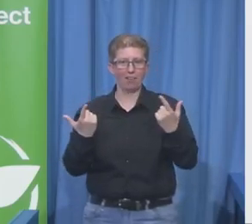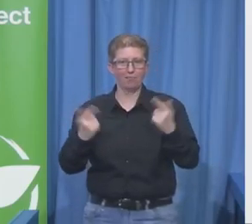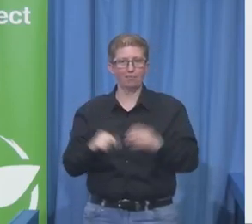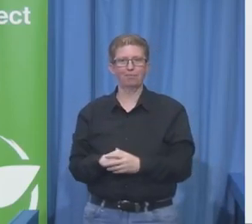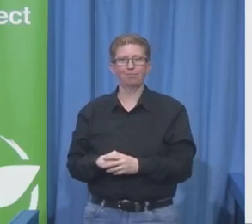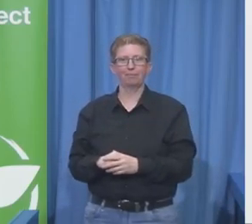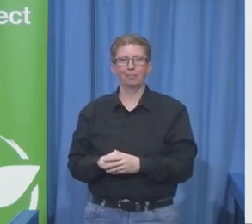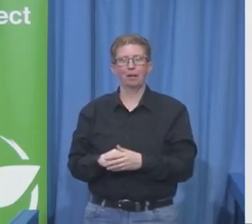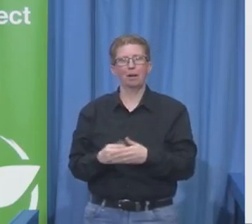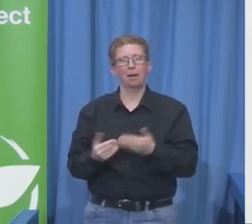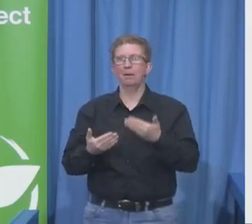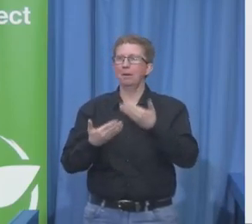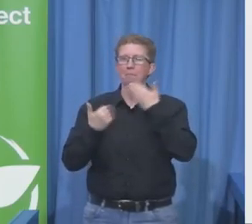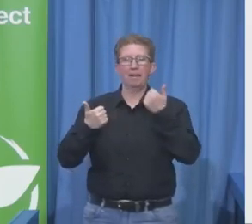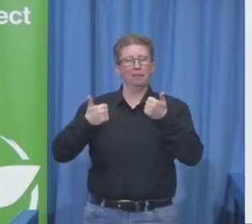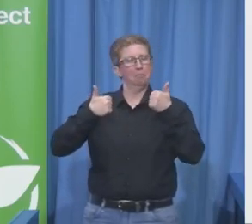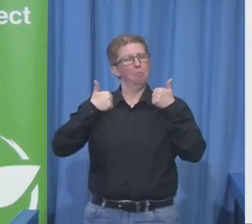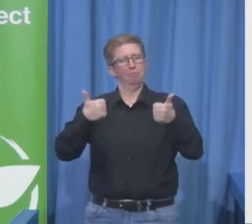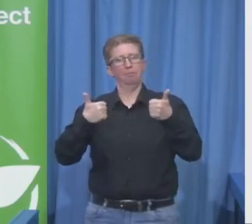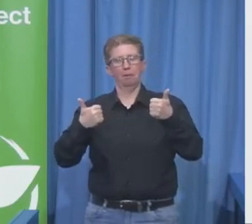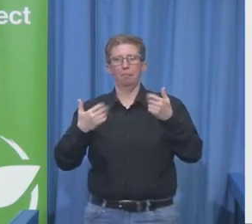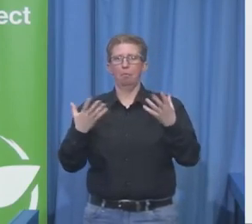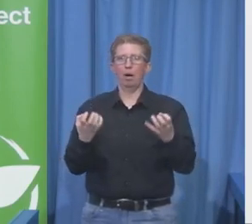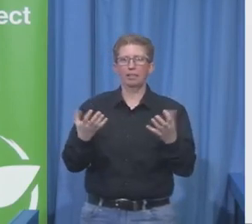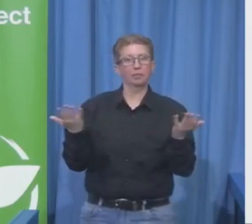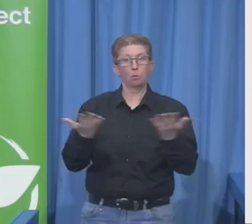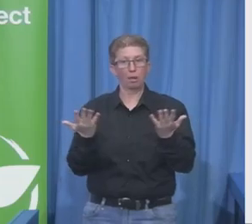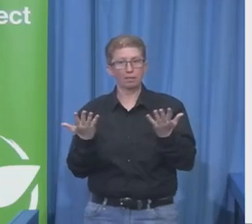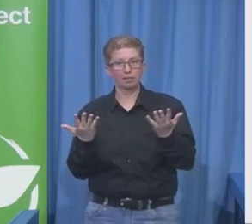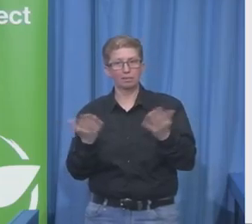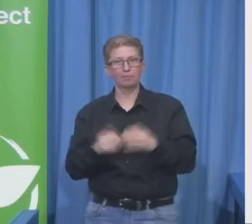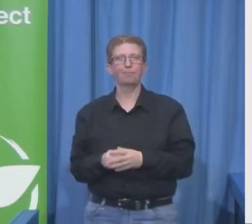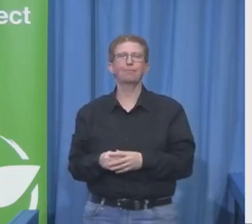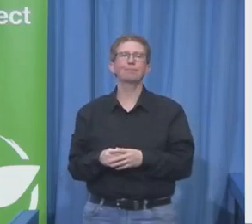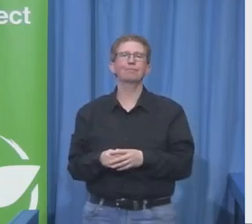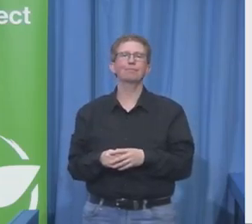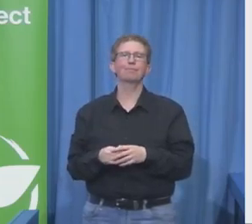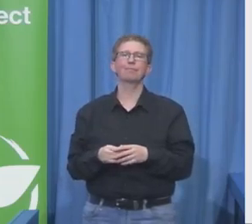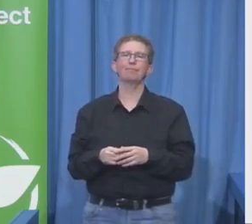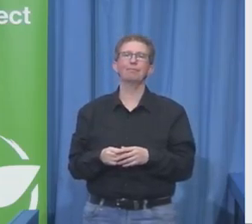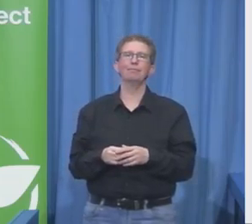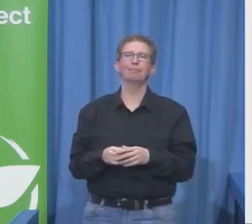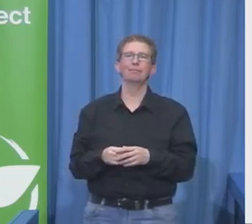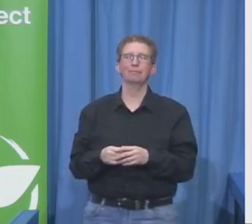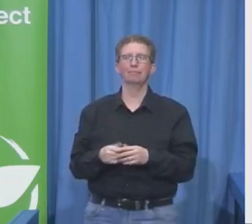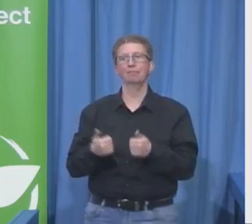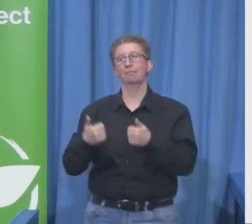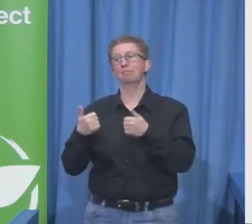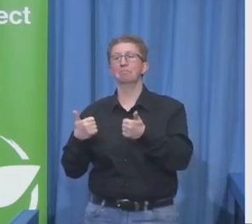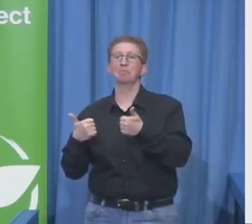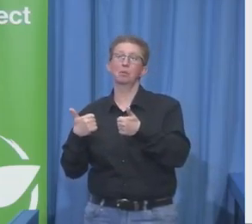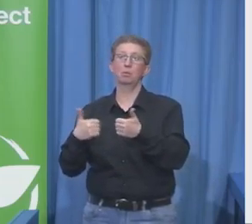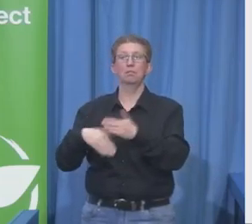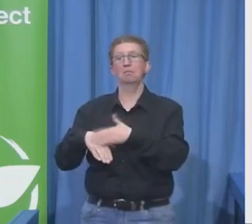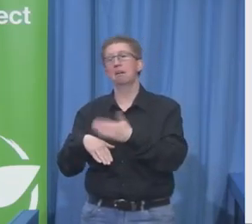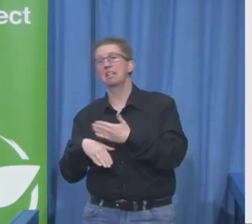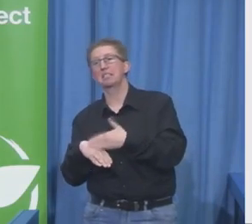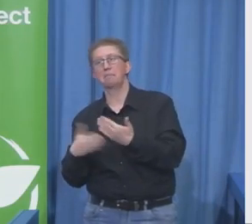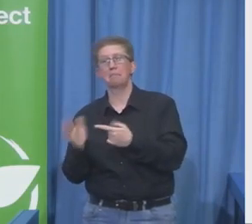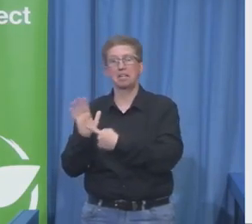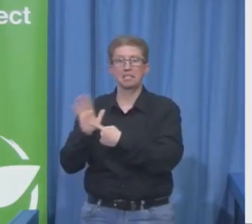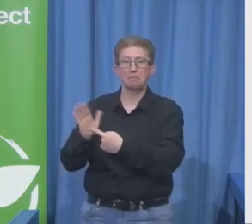world has migrated around the world through the idea of using an electronic employee network. So my best